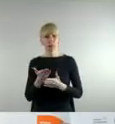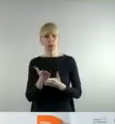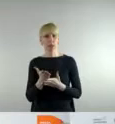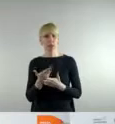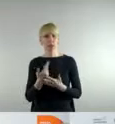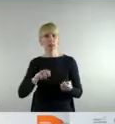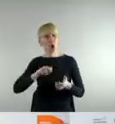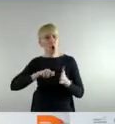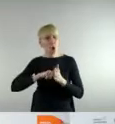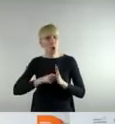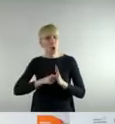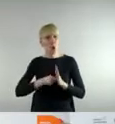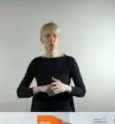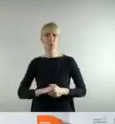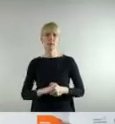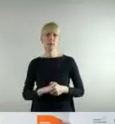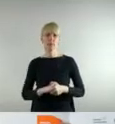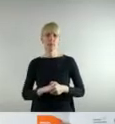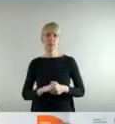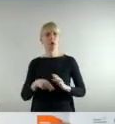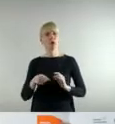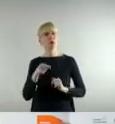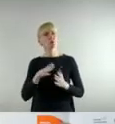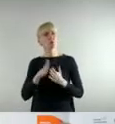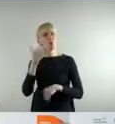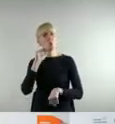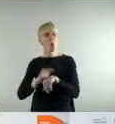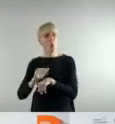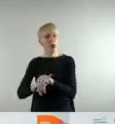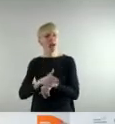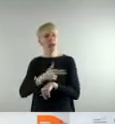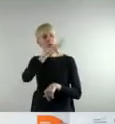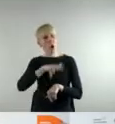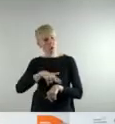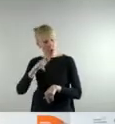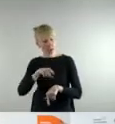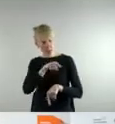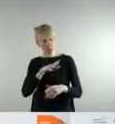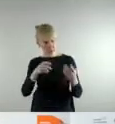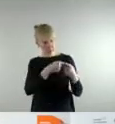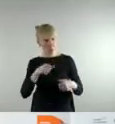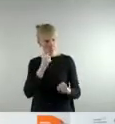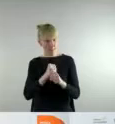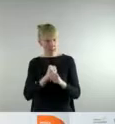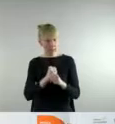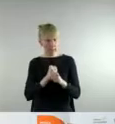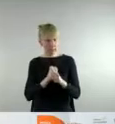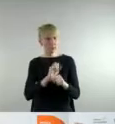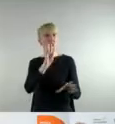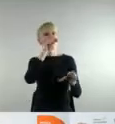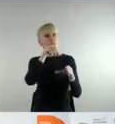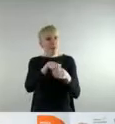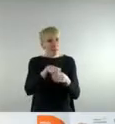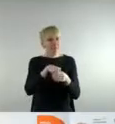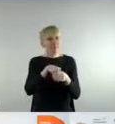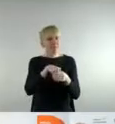believe, is the key point, the main thread of our collaboration in this program that we prepare together with our Norwegian colleagues. This